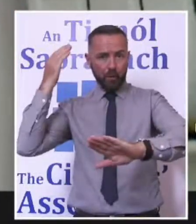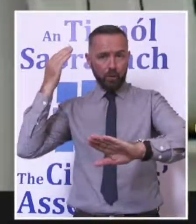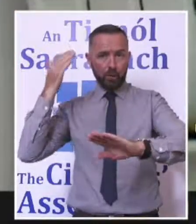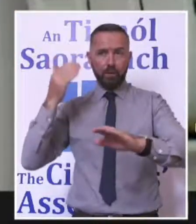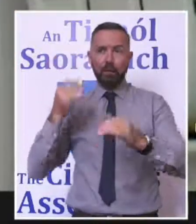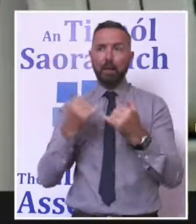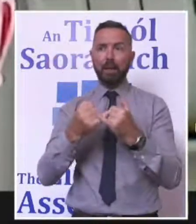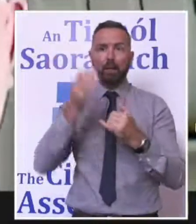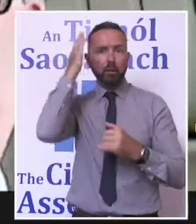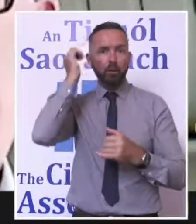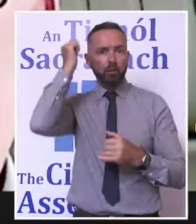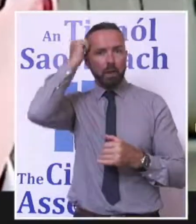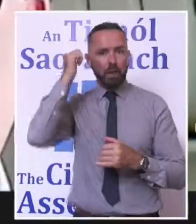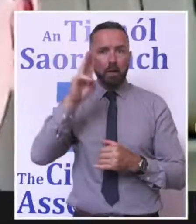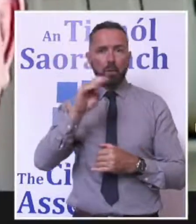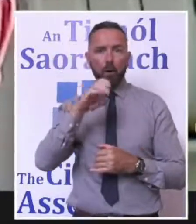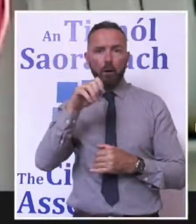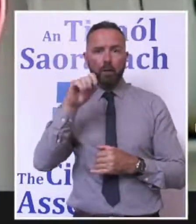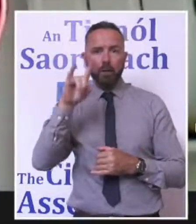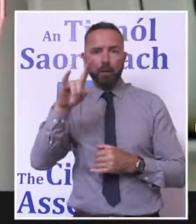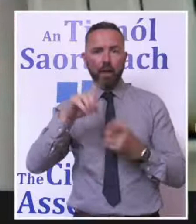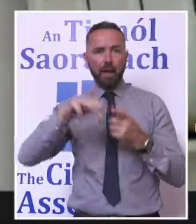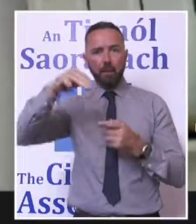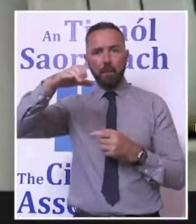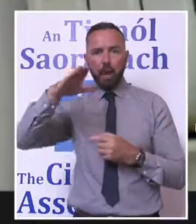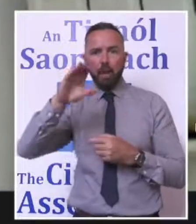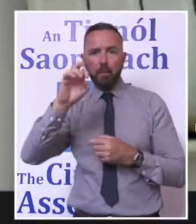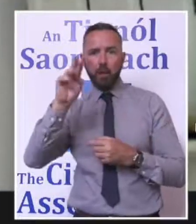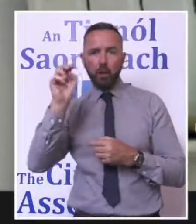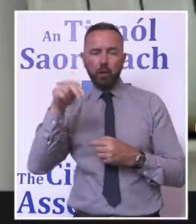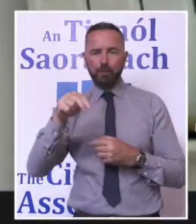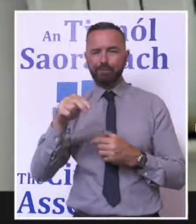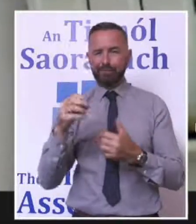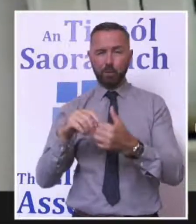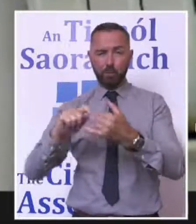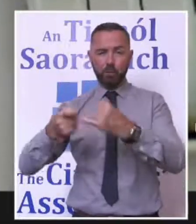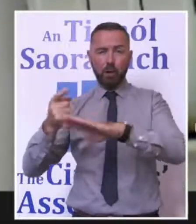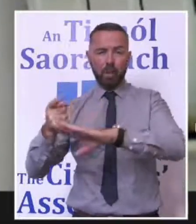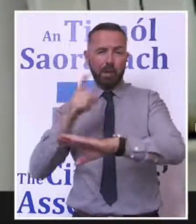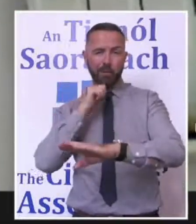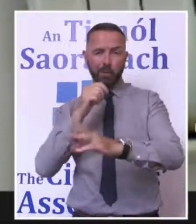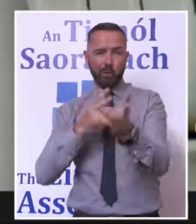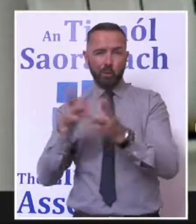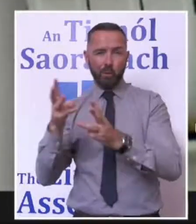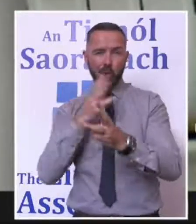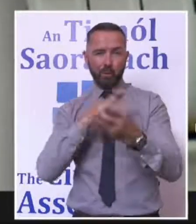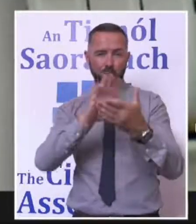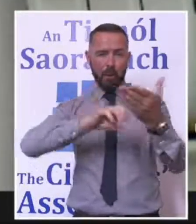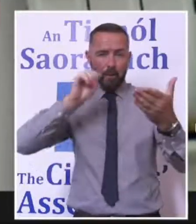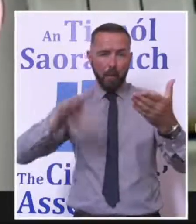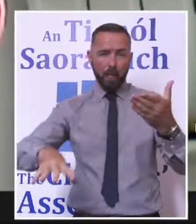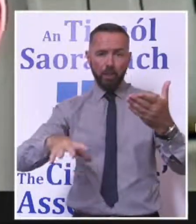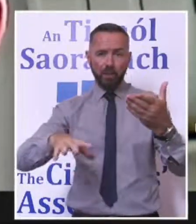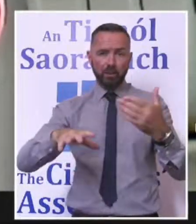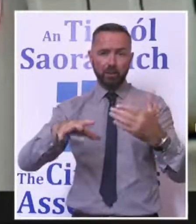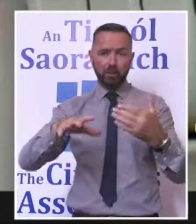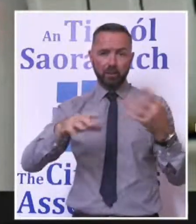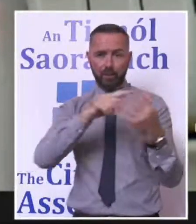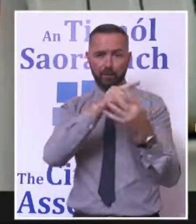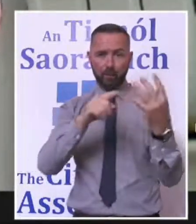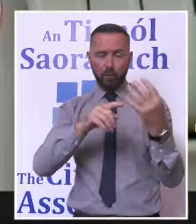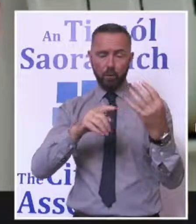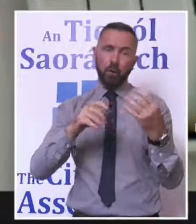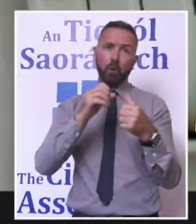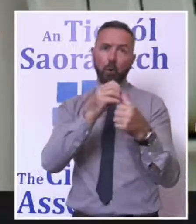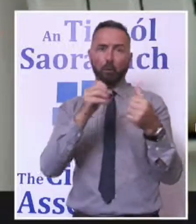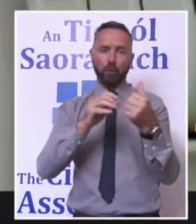and Melbourne, and indeed in other parts of the Southern Hemisphere. The people